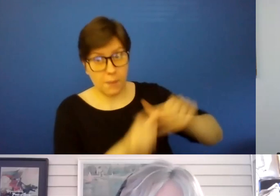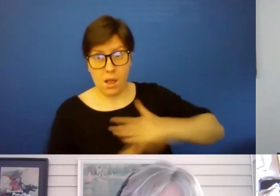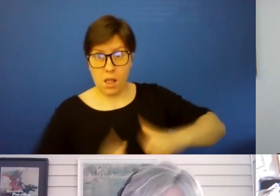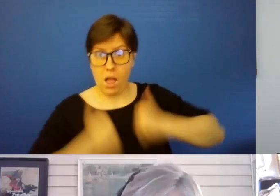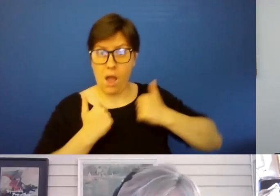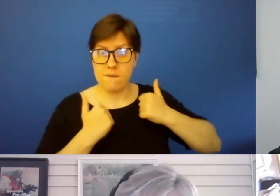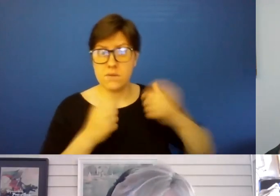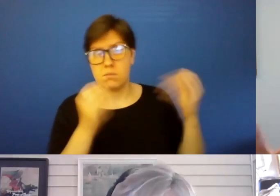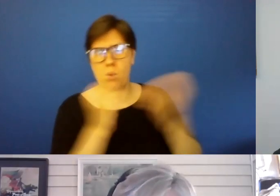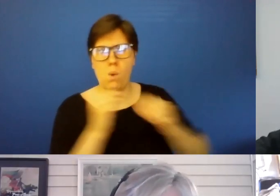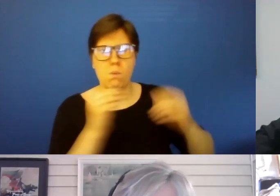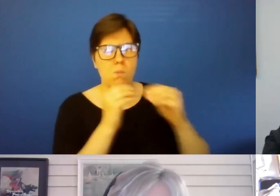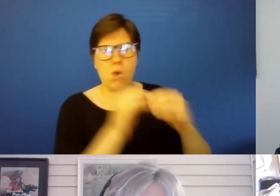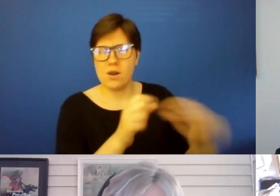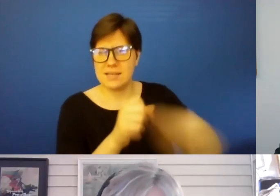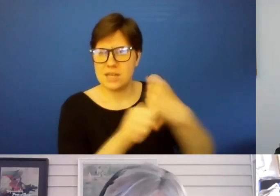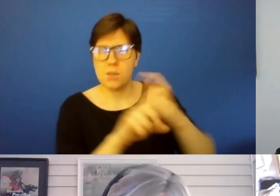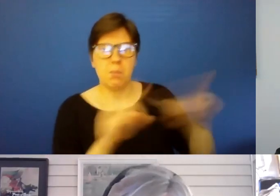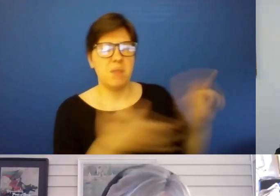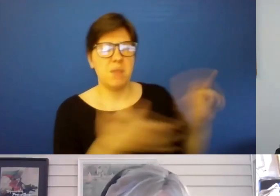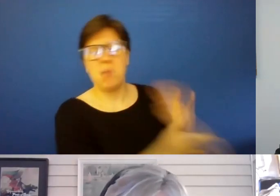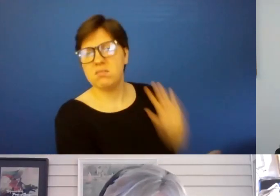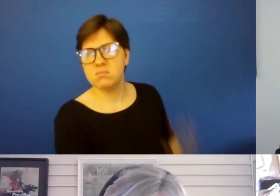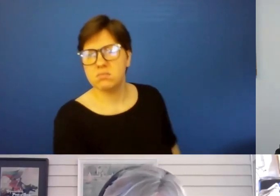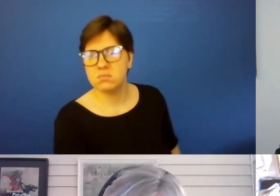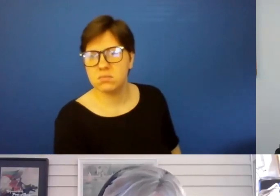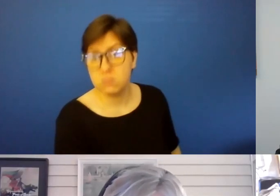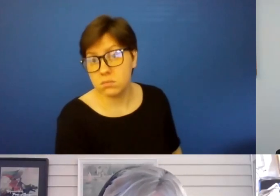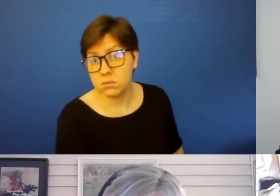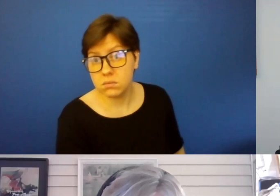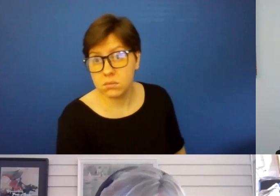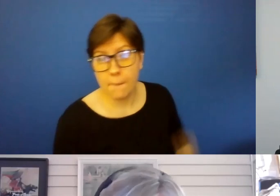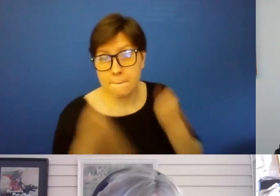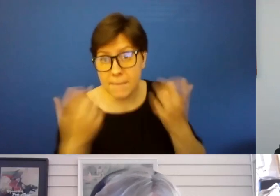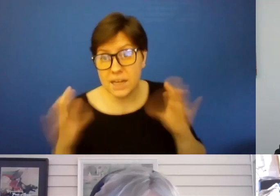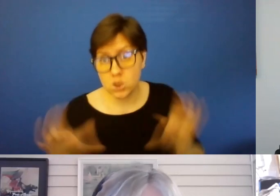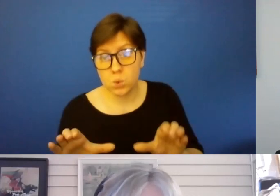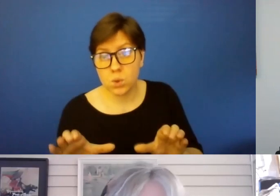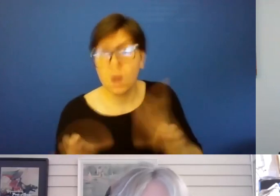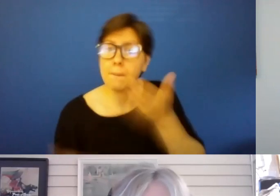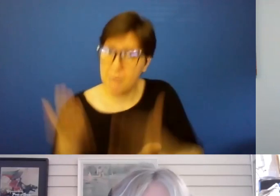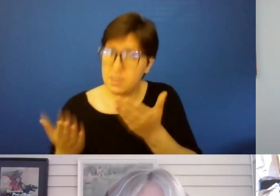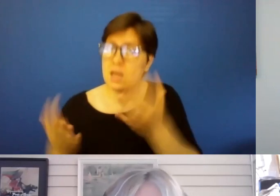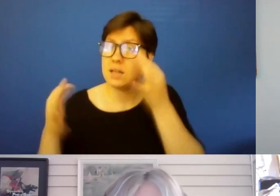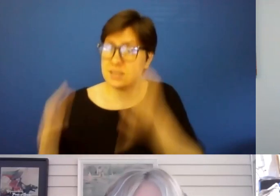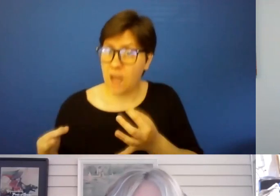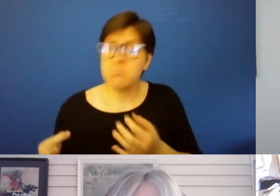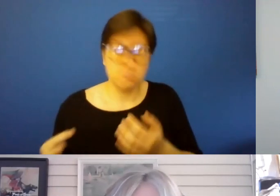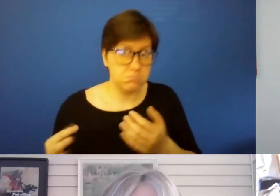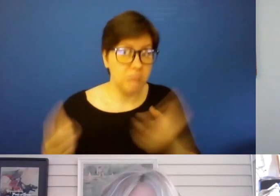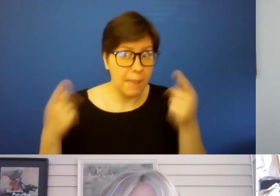10, 15, 20 years, but forget it. I don't want to live like that. They may make that choice. They do make that